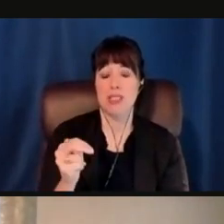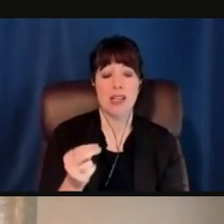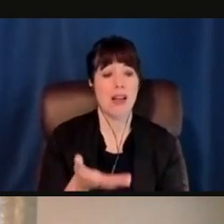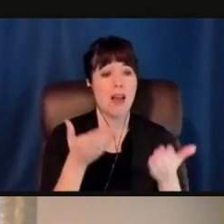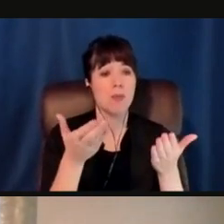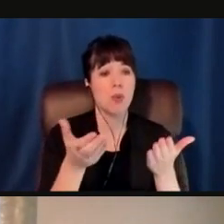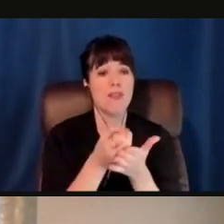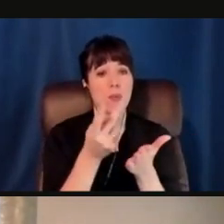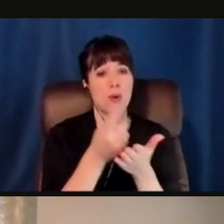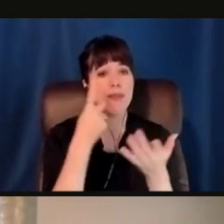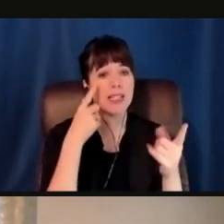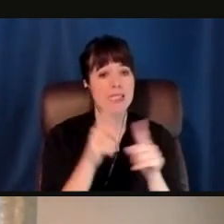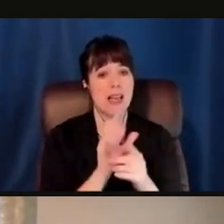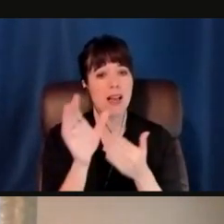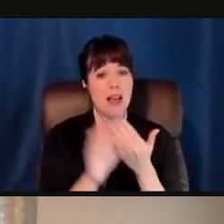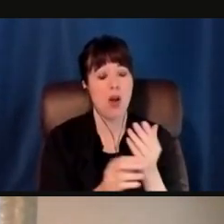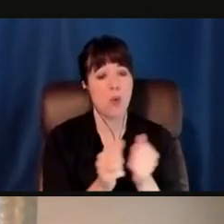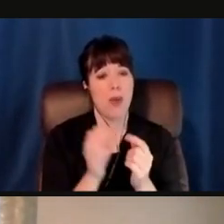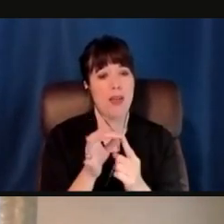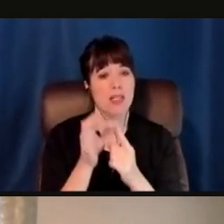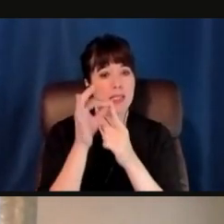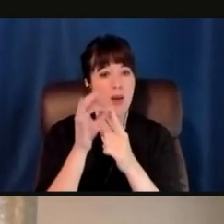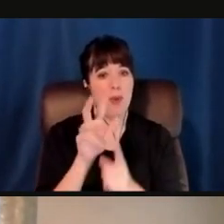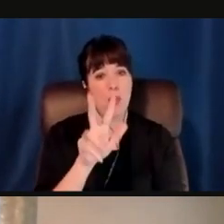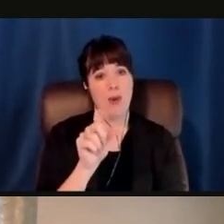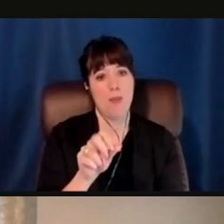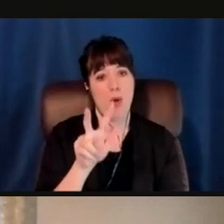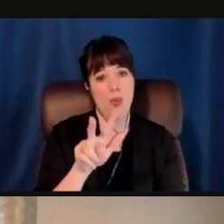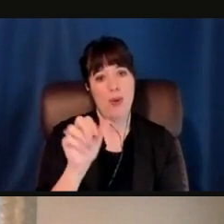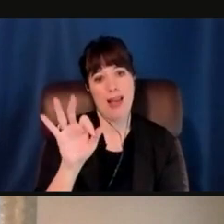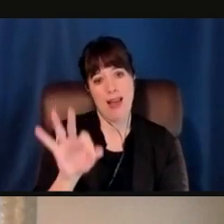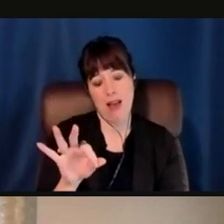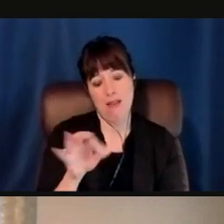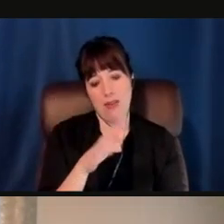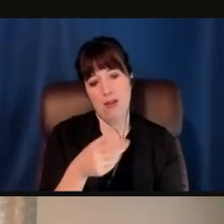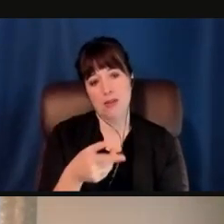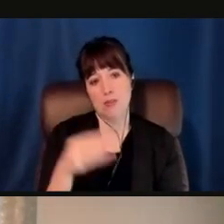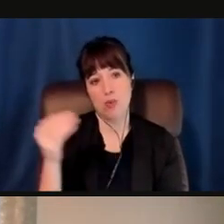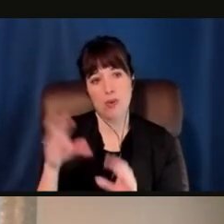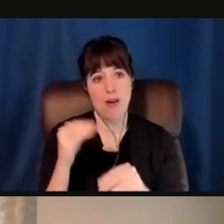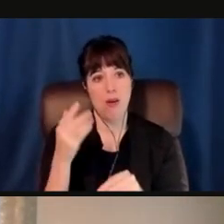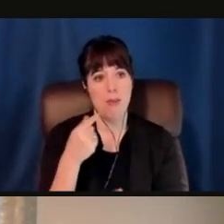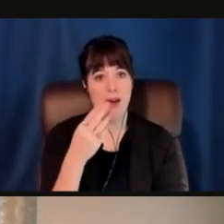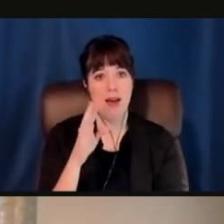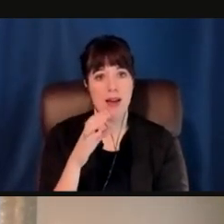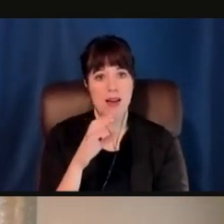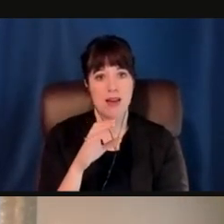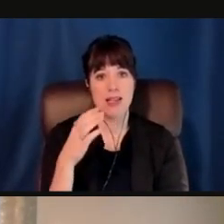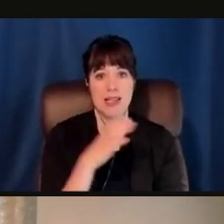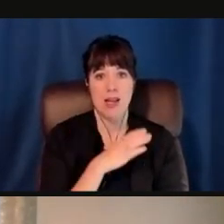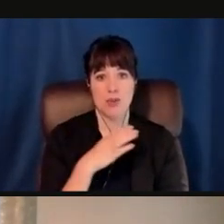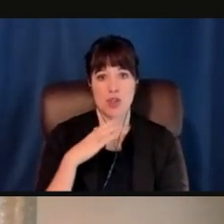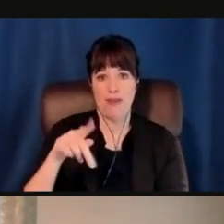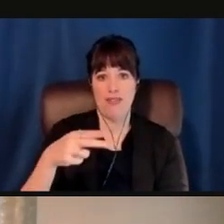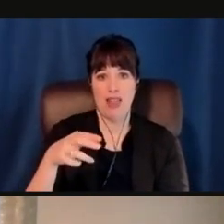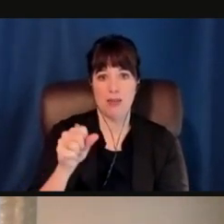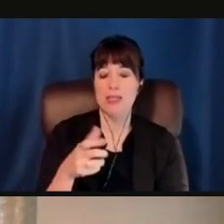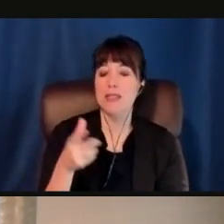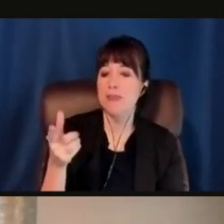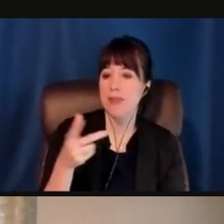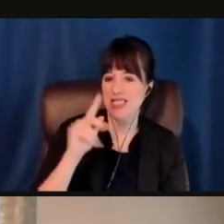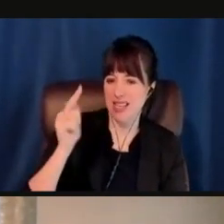the consent calendar with the exception of item 3.3F pulled by Councillor Phillips. Second. Thank